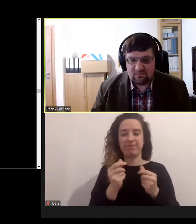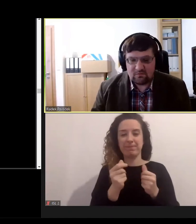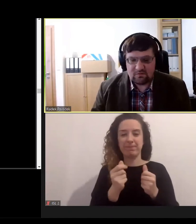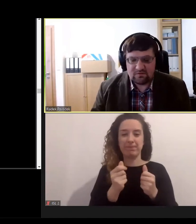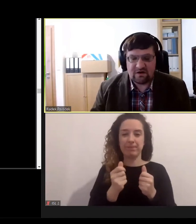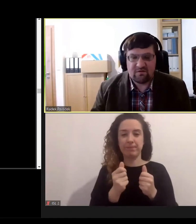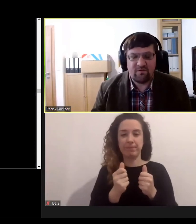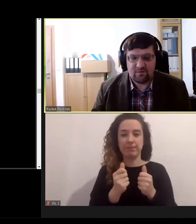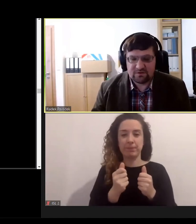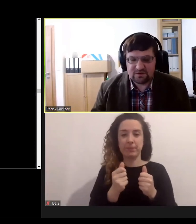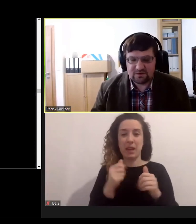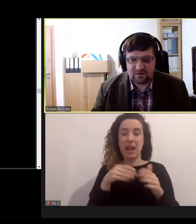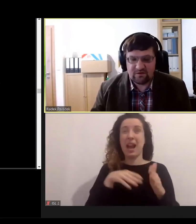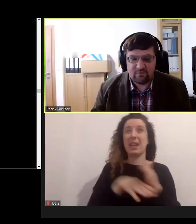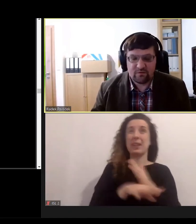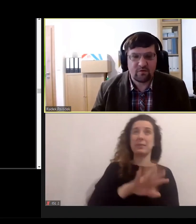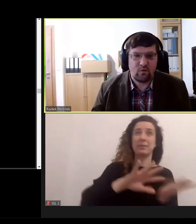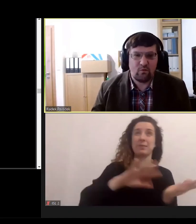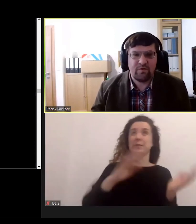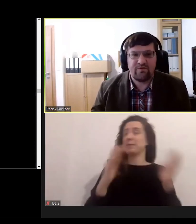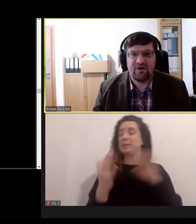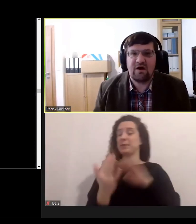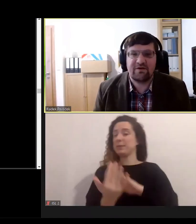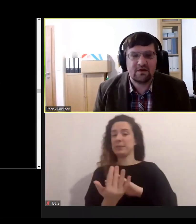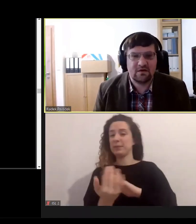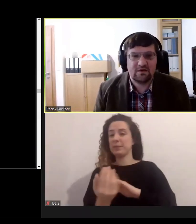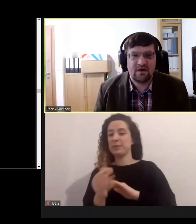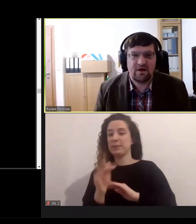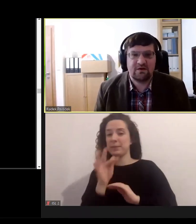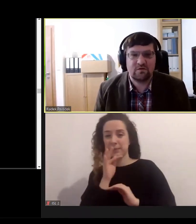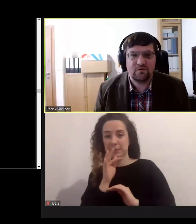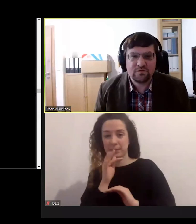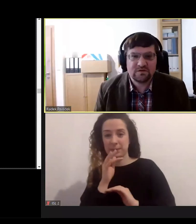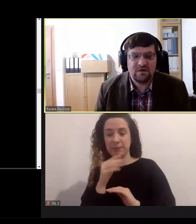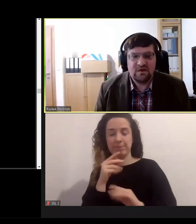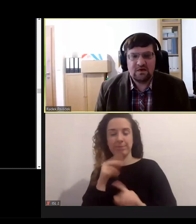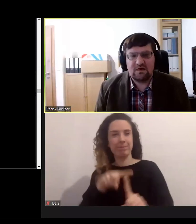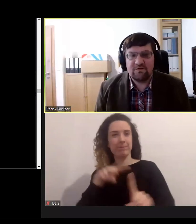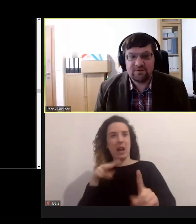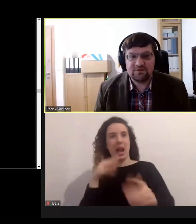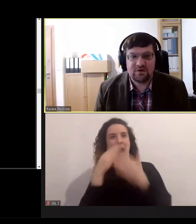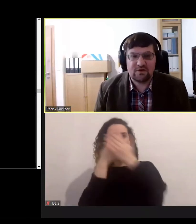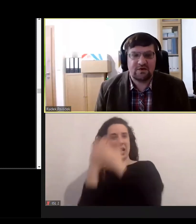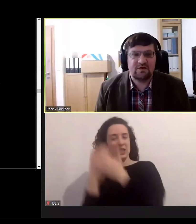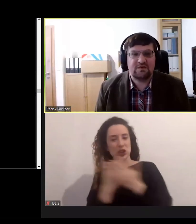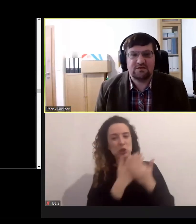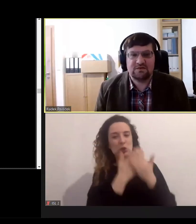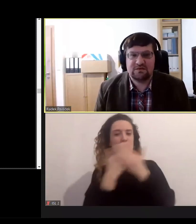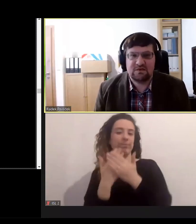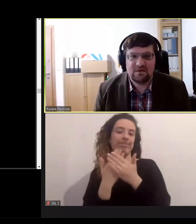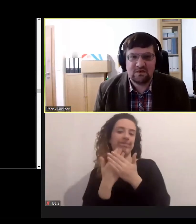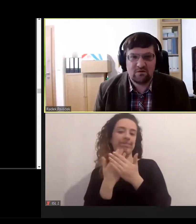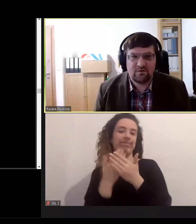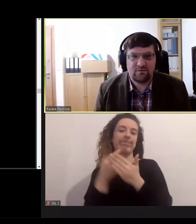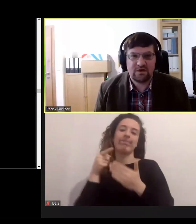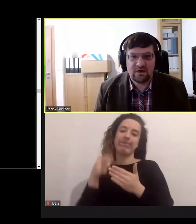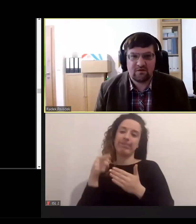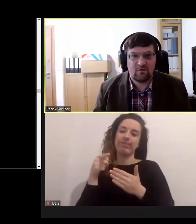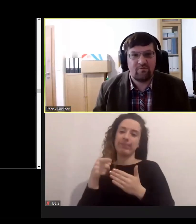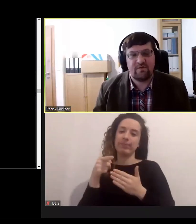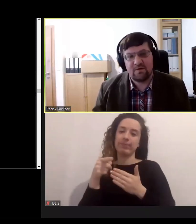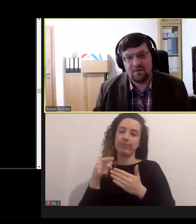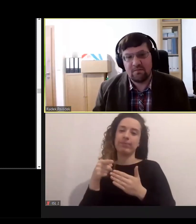were diversity and variability of platforms and systems. Some teachers used Zoom,